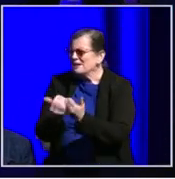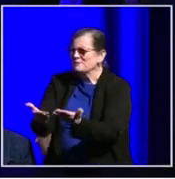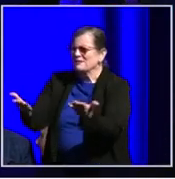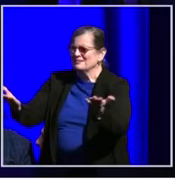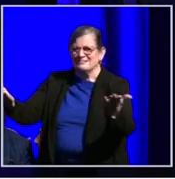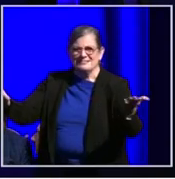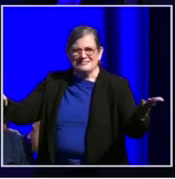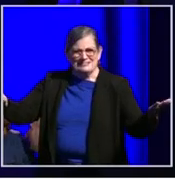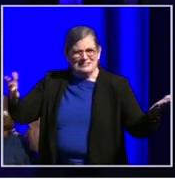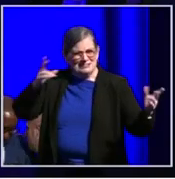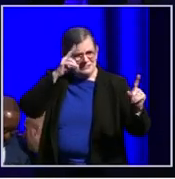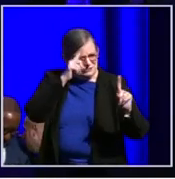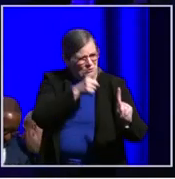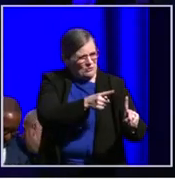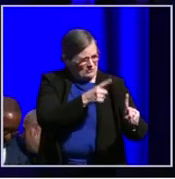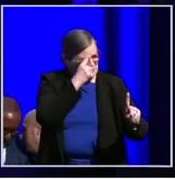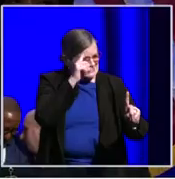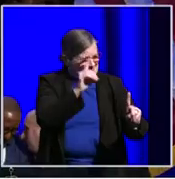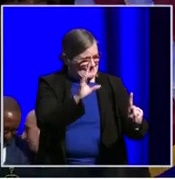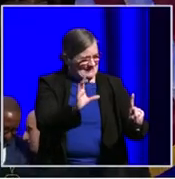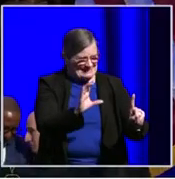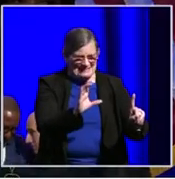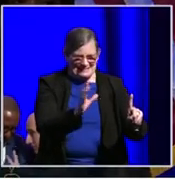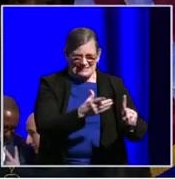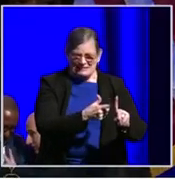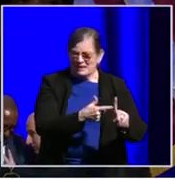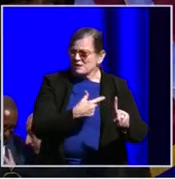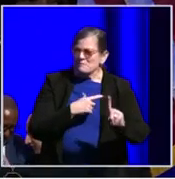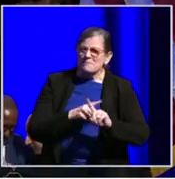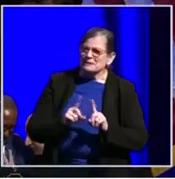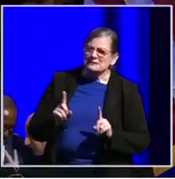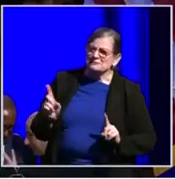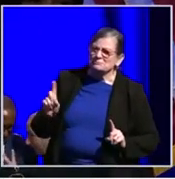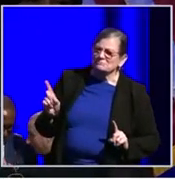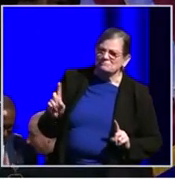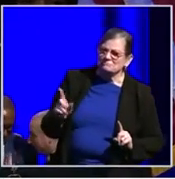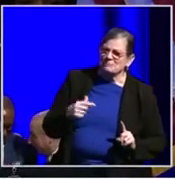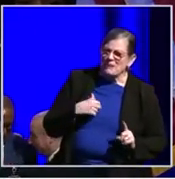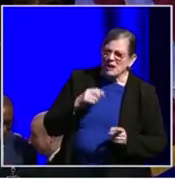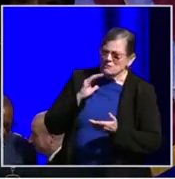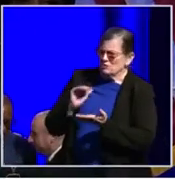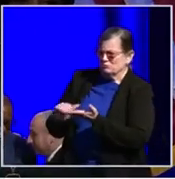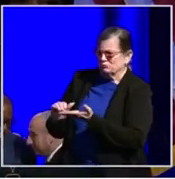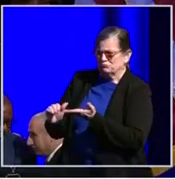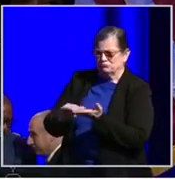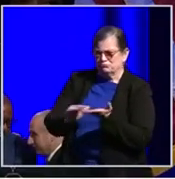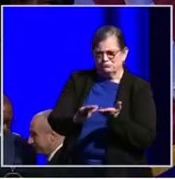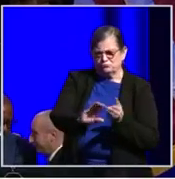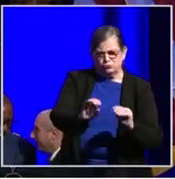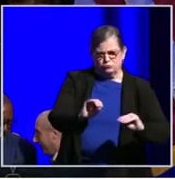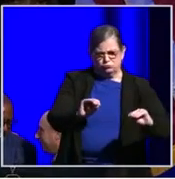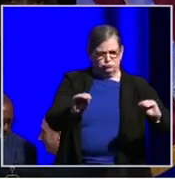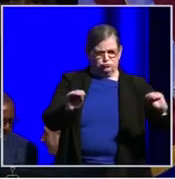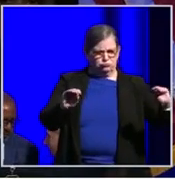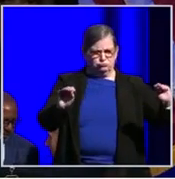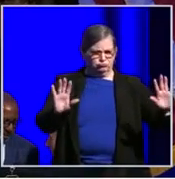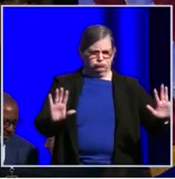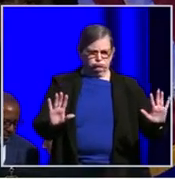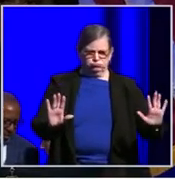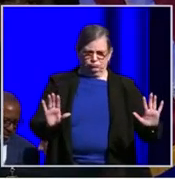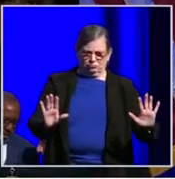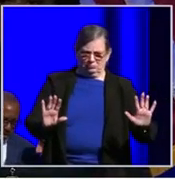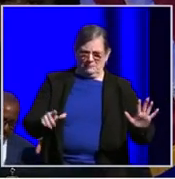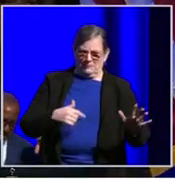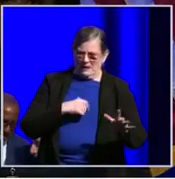heart. But I will be beholden to no one. Strengthening the independence of the Attorney General is one way we fight